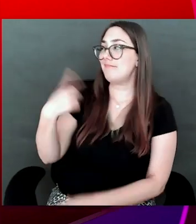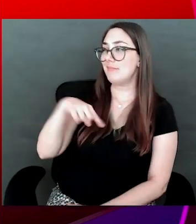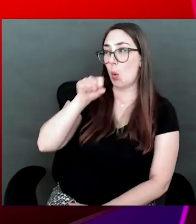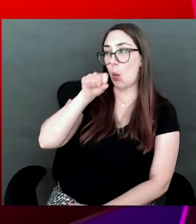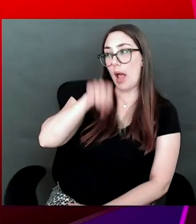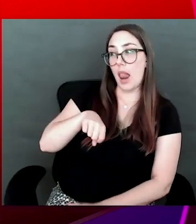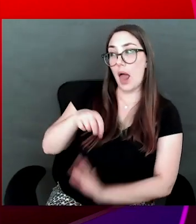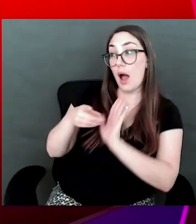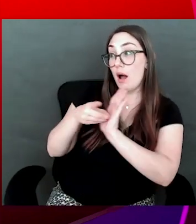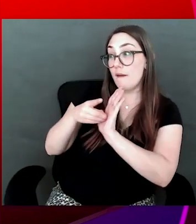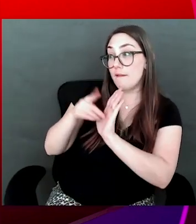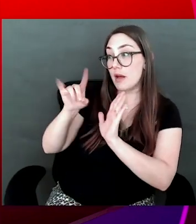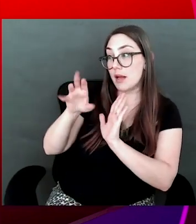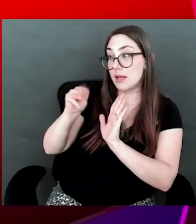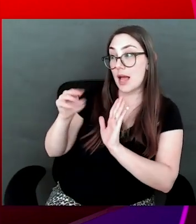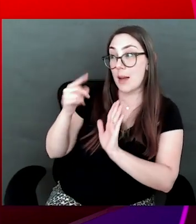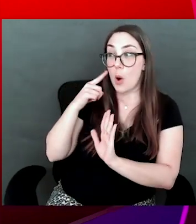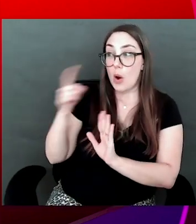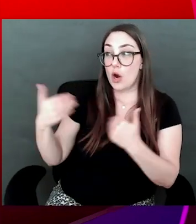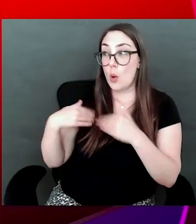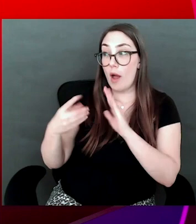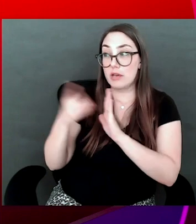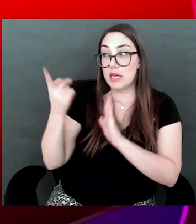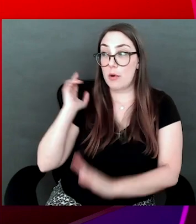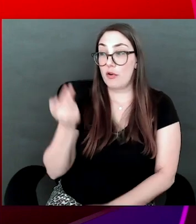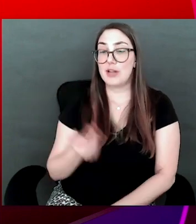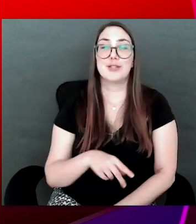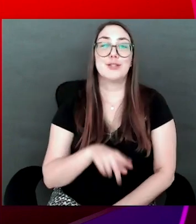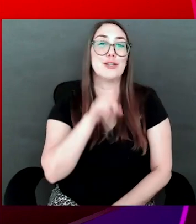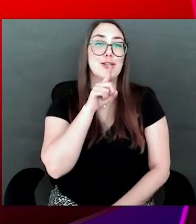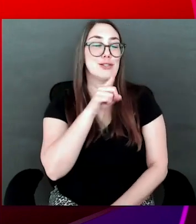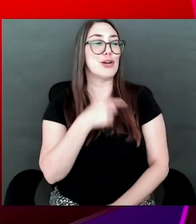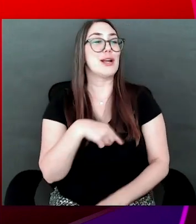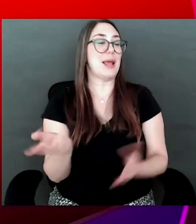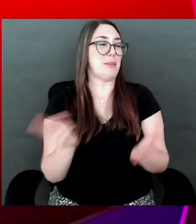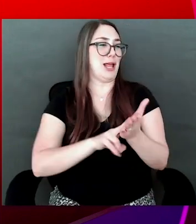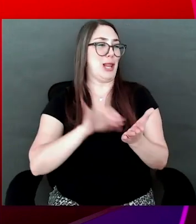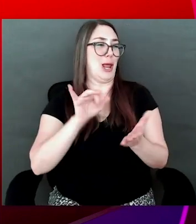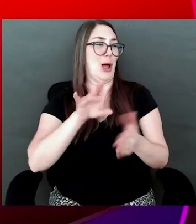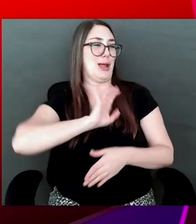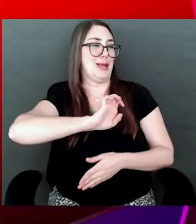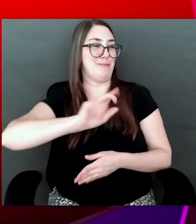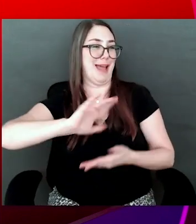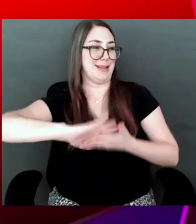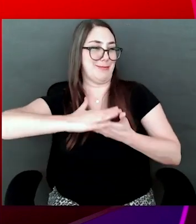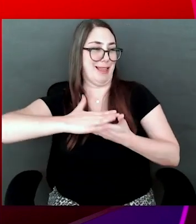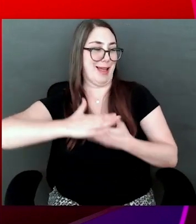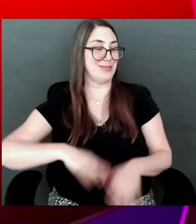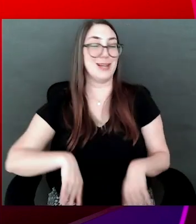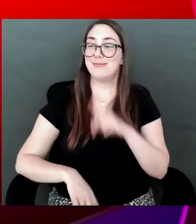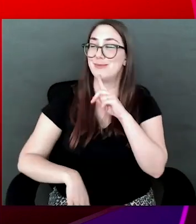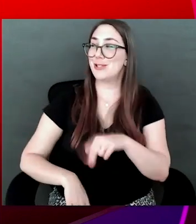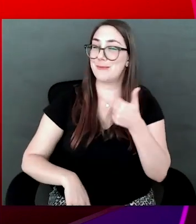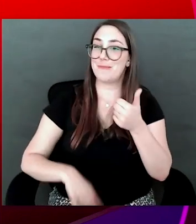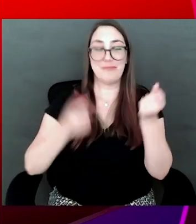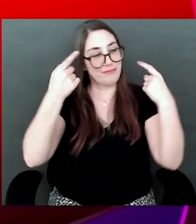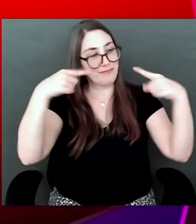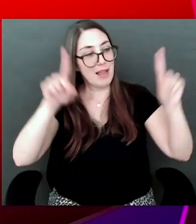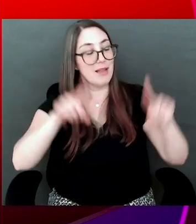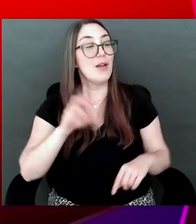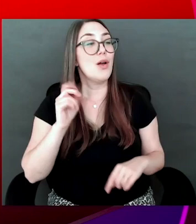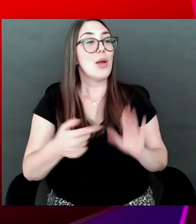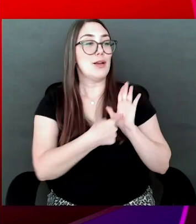got one for us. Yes, sure. So I'll just log back into my laptop. Okay. All right, there we go. So yeah, let's go to the